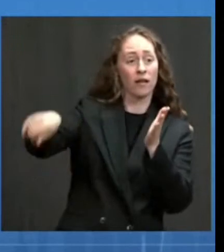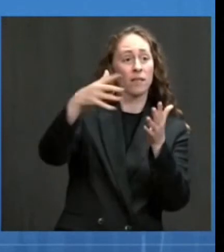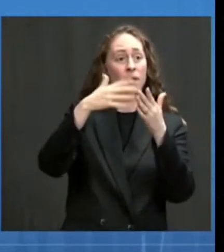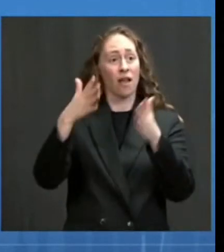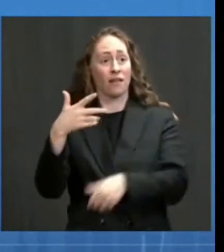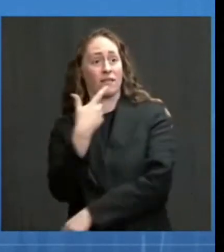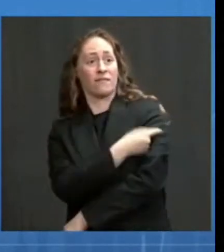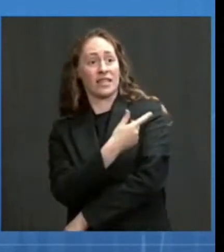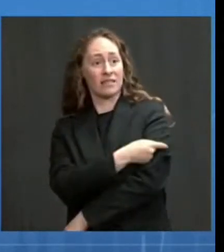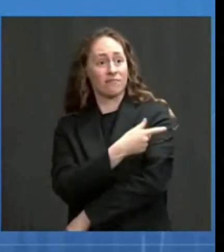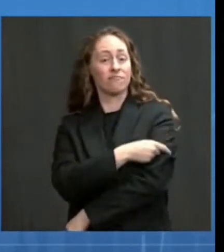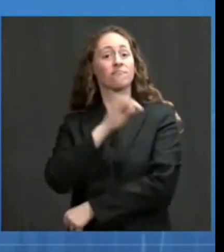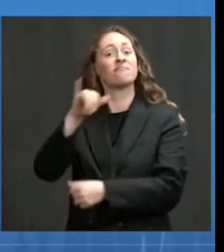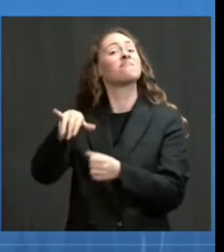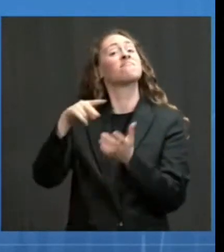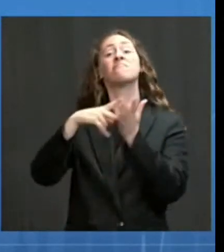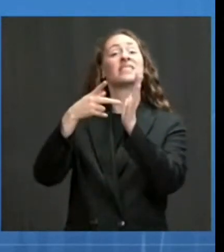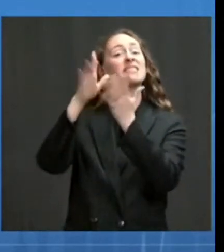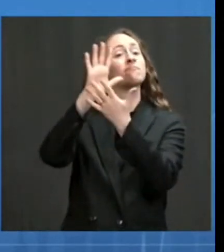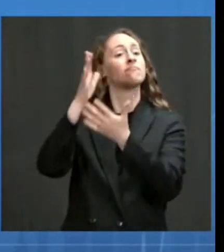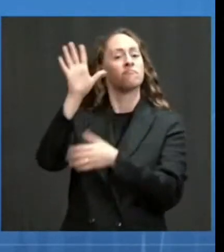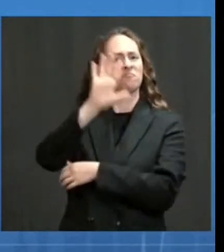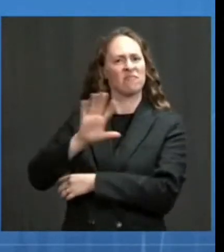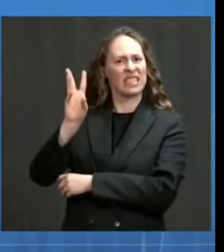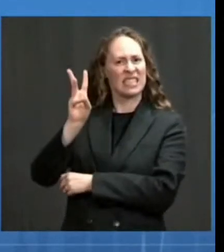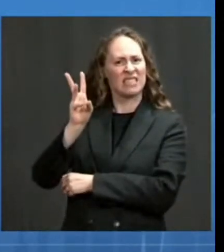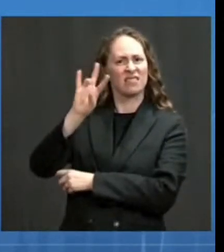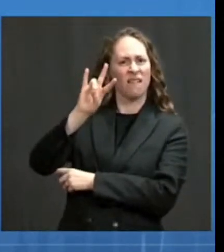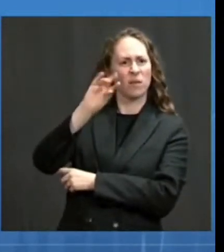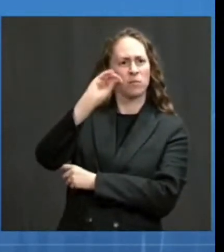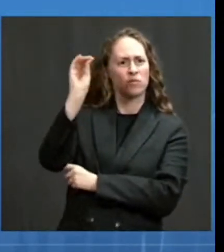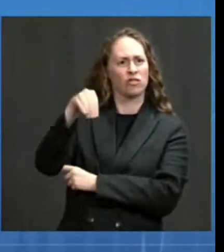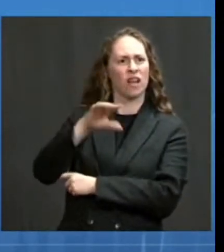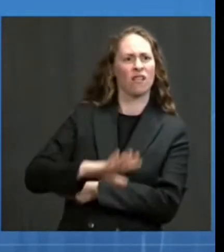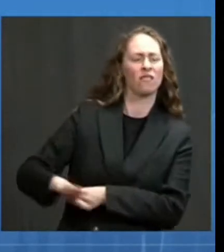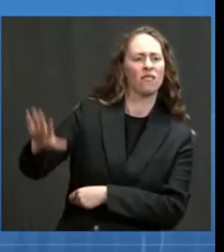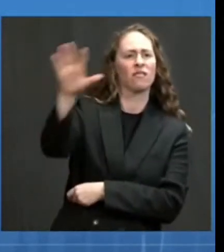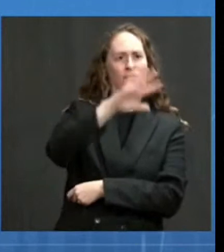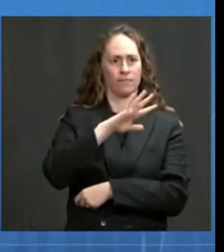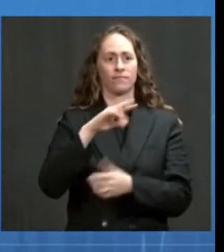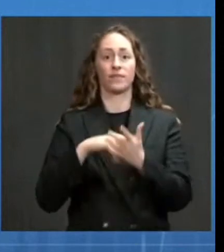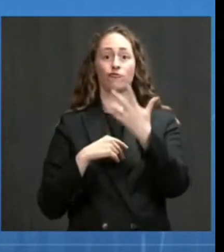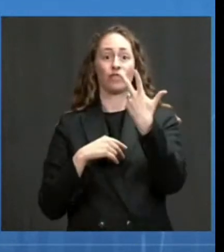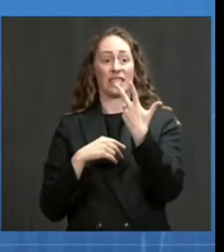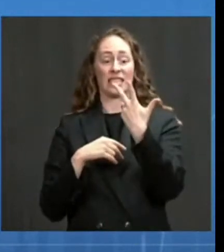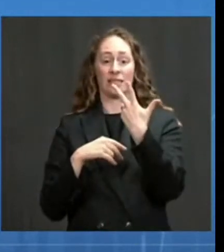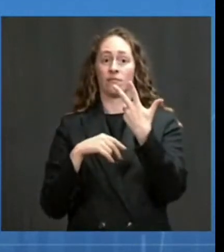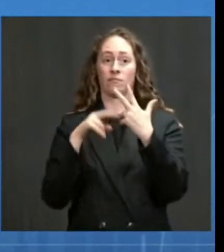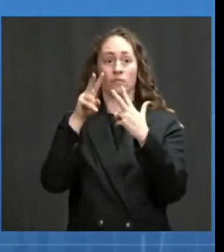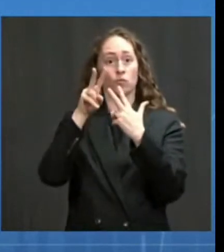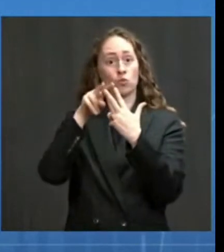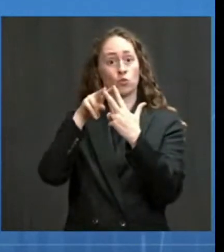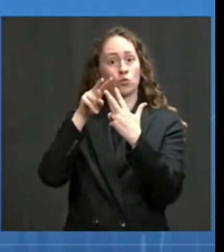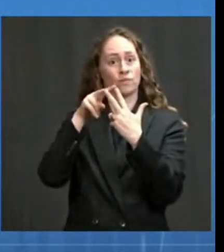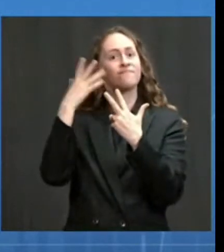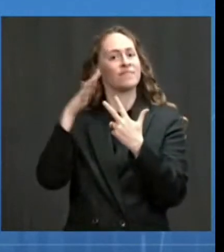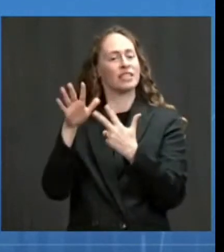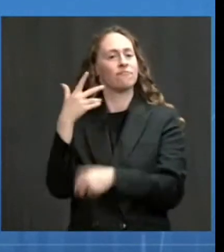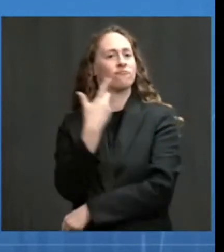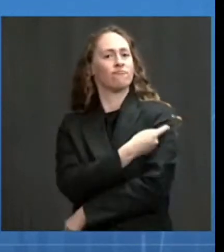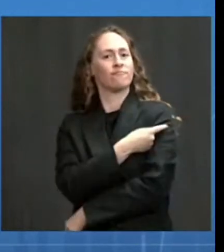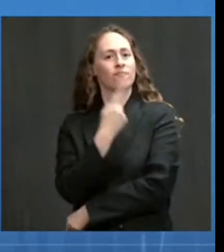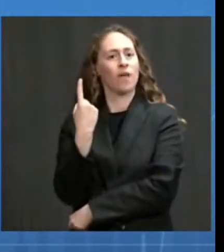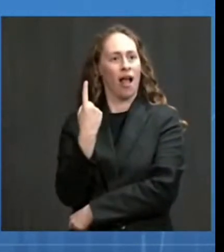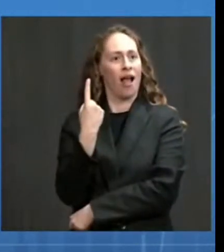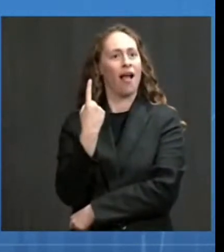of adults have now received at least 3 adult Americans have now received at least one shot. Deaths are down by more than 90%.